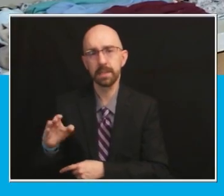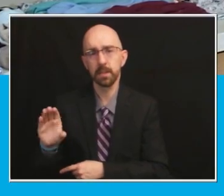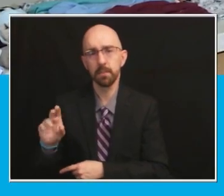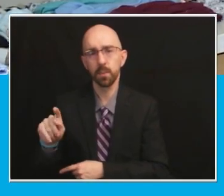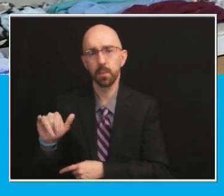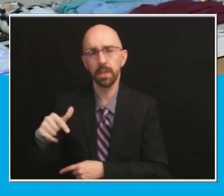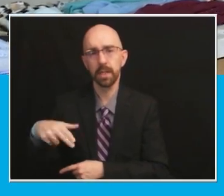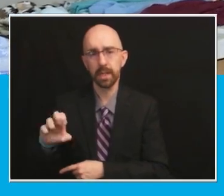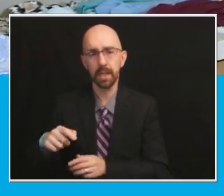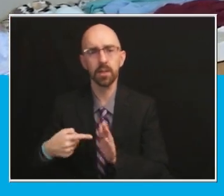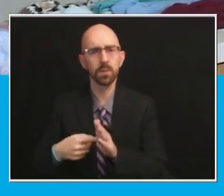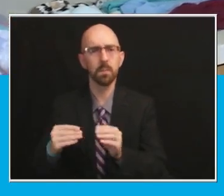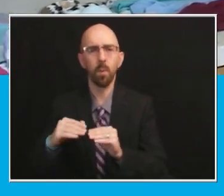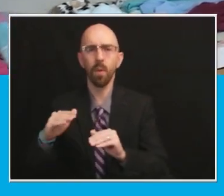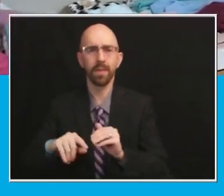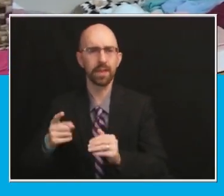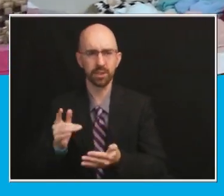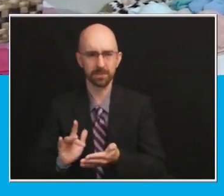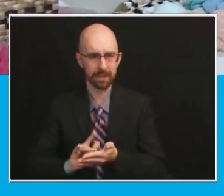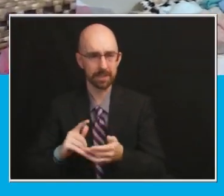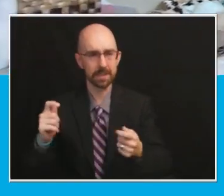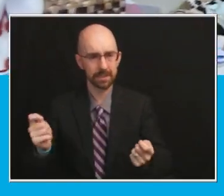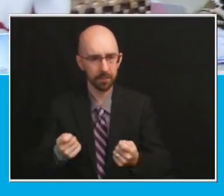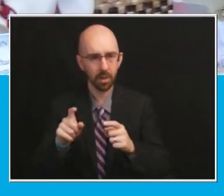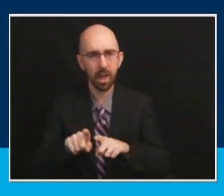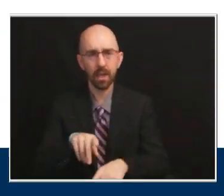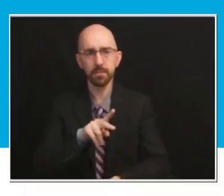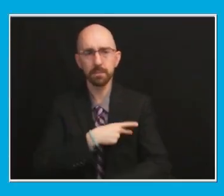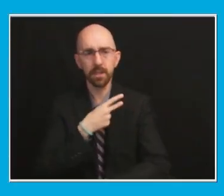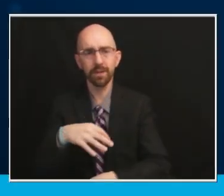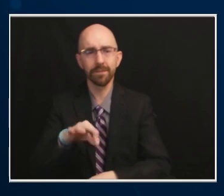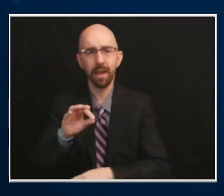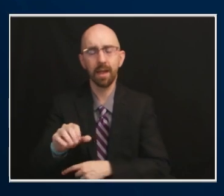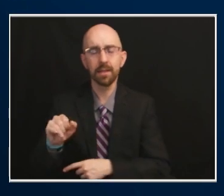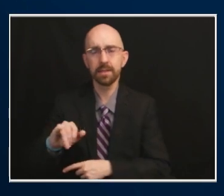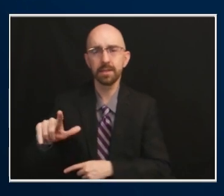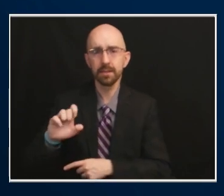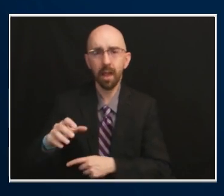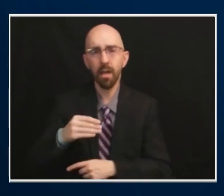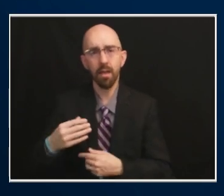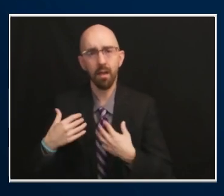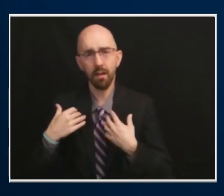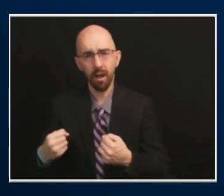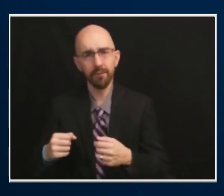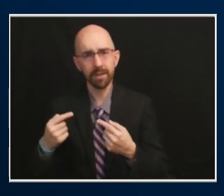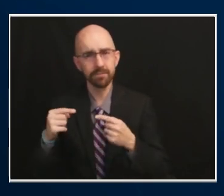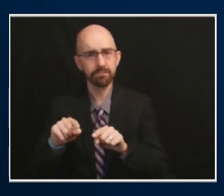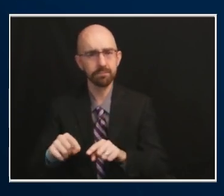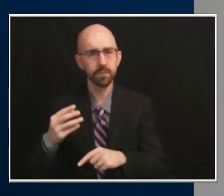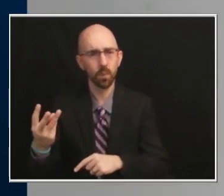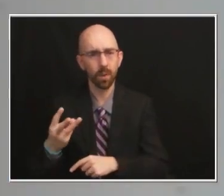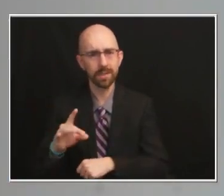medicine. The celebration as patients find style and confidence. Wednesday at 8.